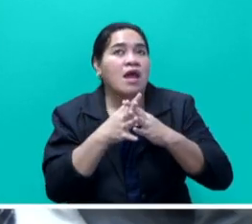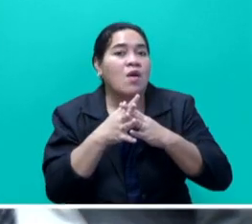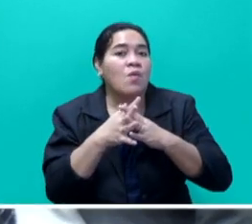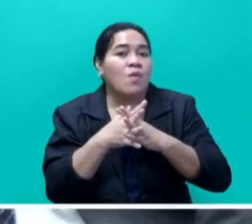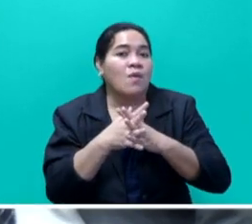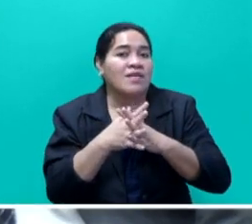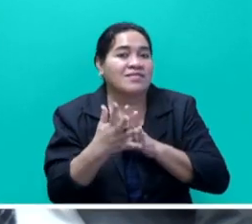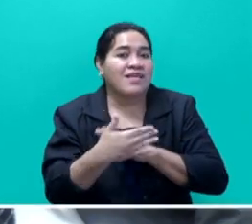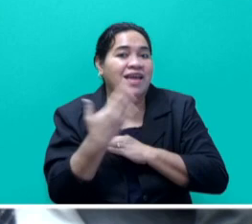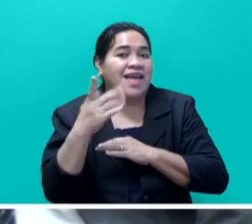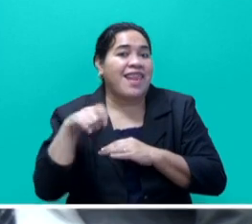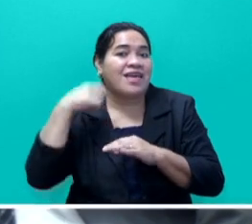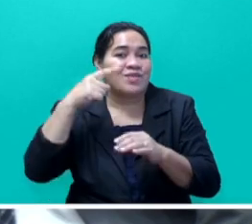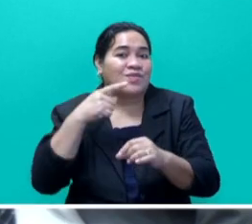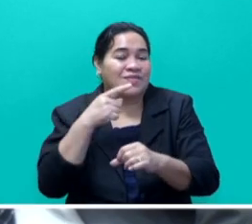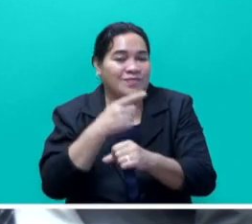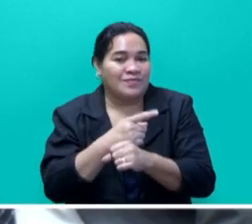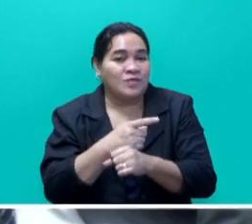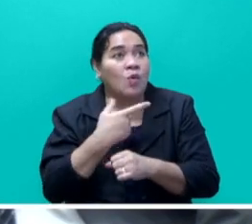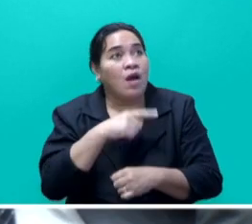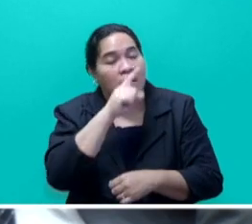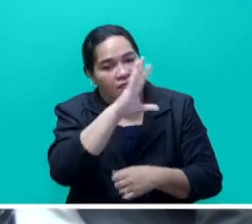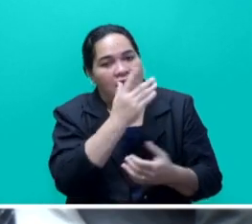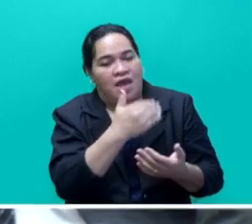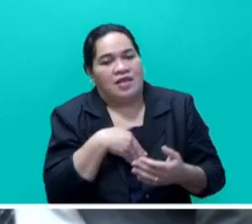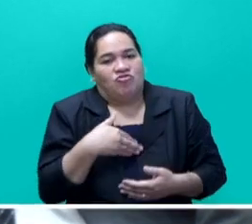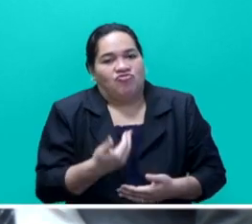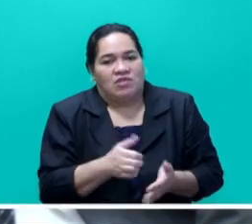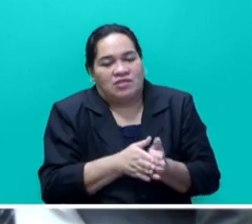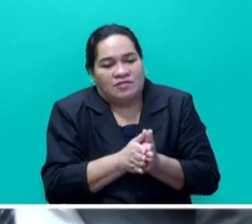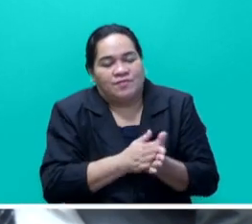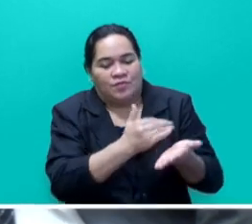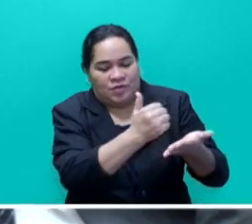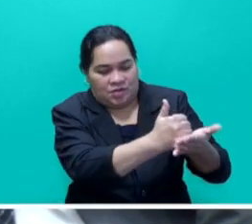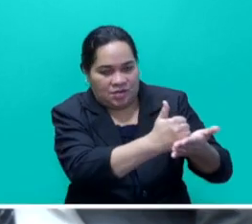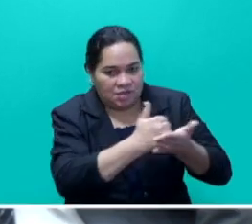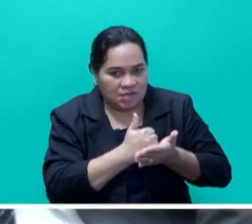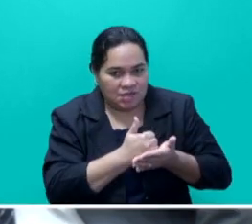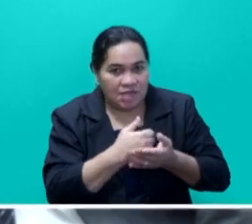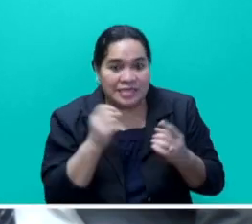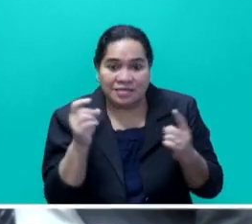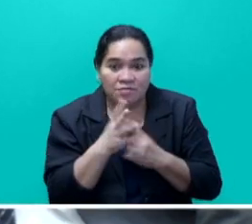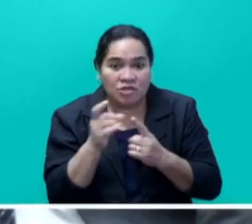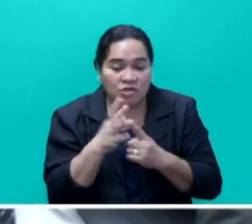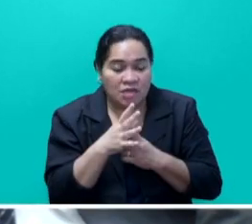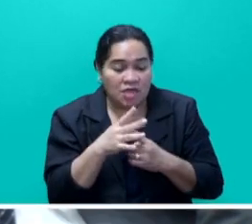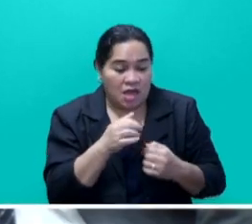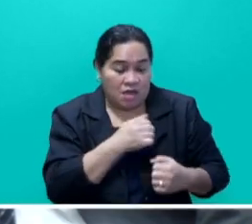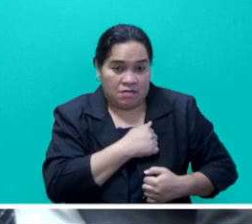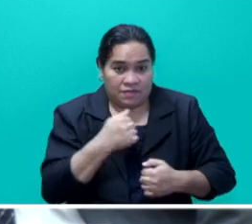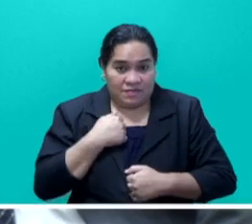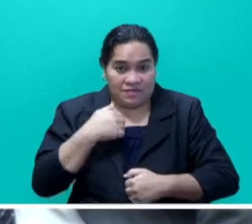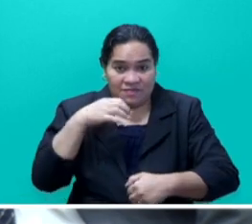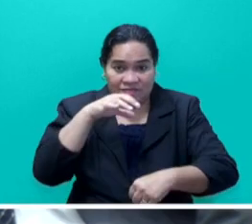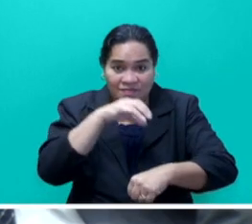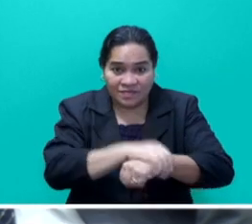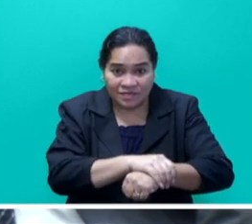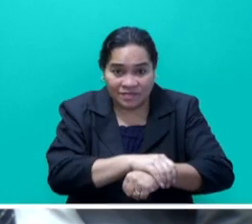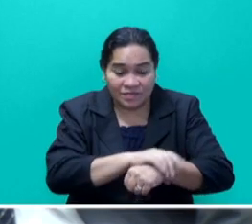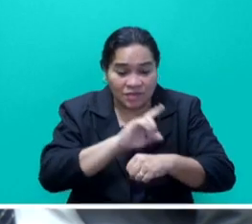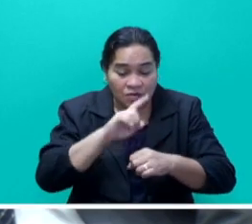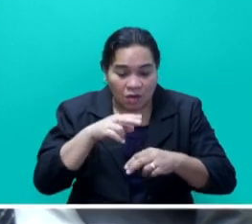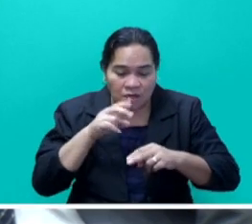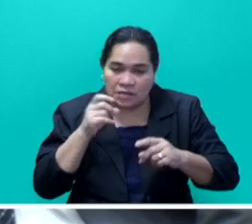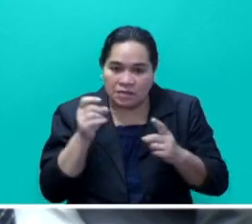hours, because they are interested in assisting particularly security forces personnel, and with particular emphasis on the Fiji